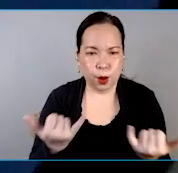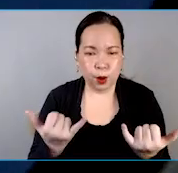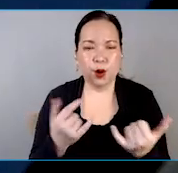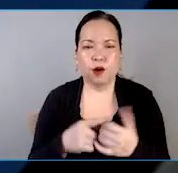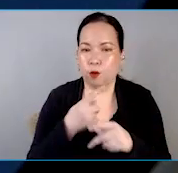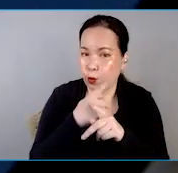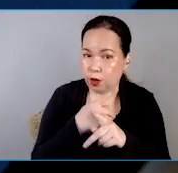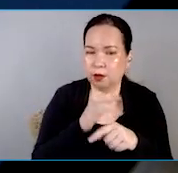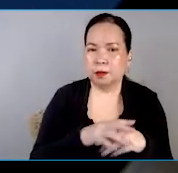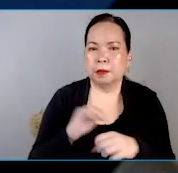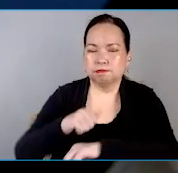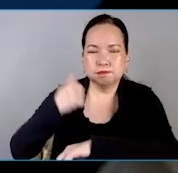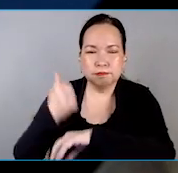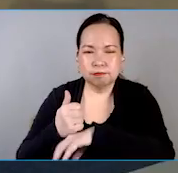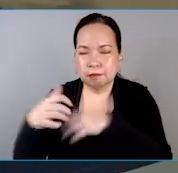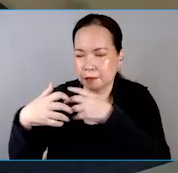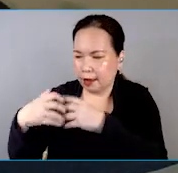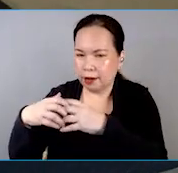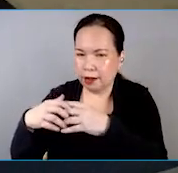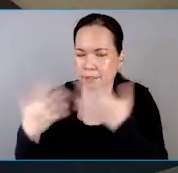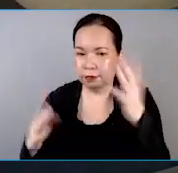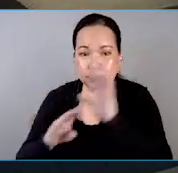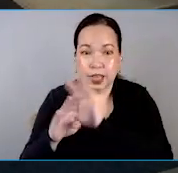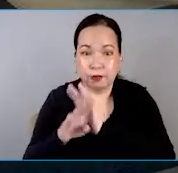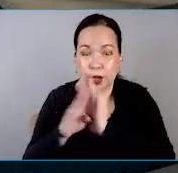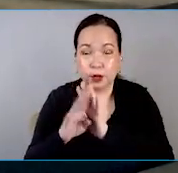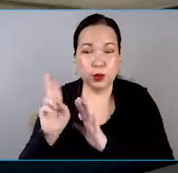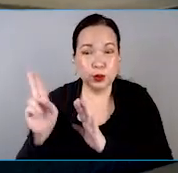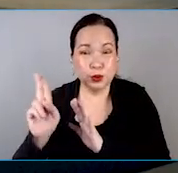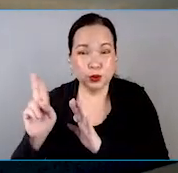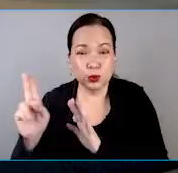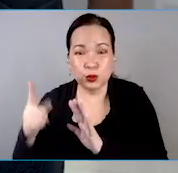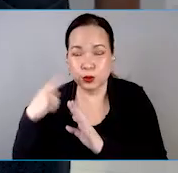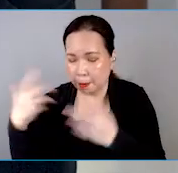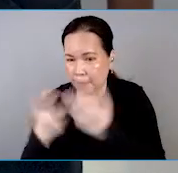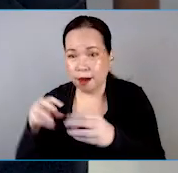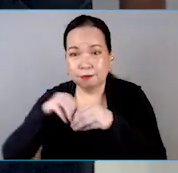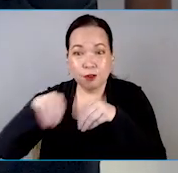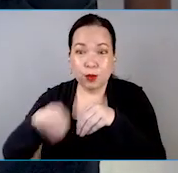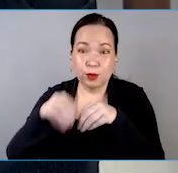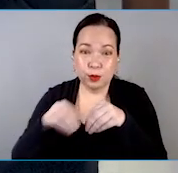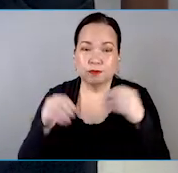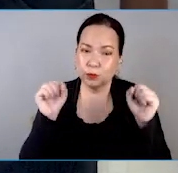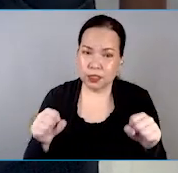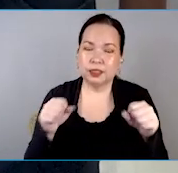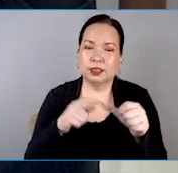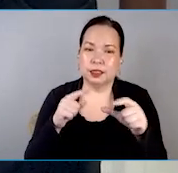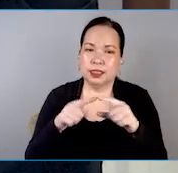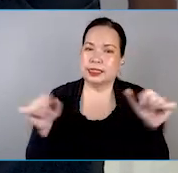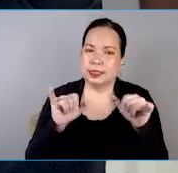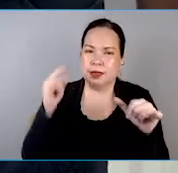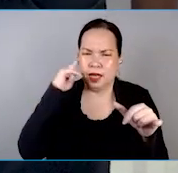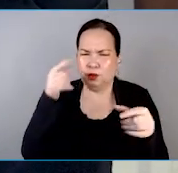a manufacturing and development of equipments for farming. We do have also the think